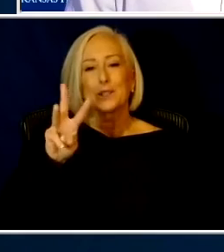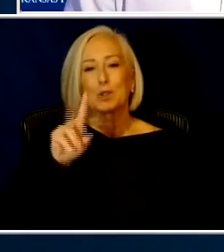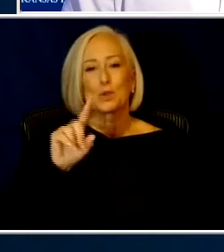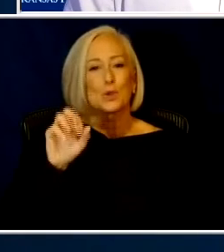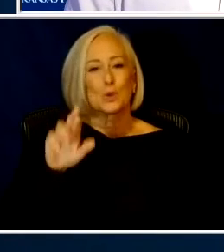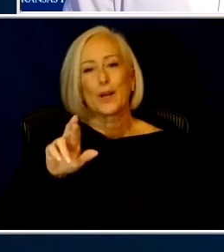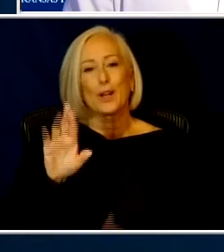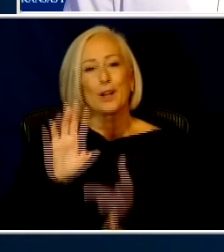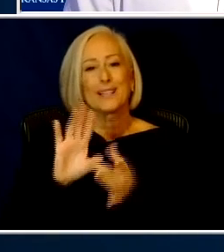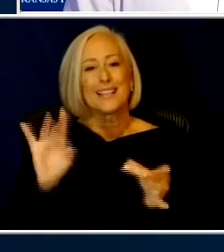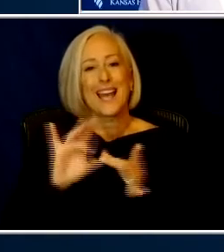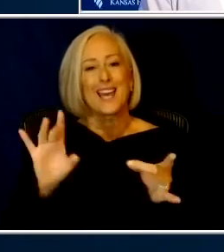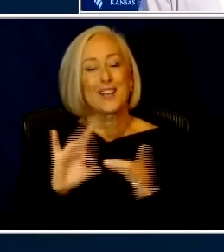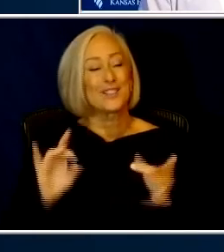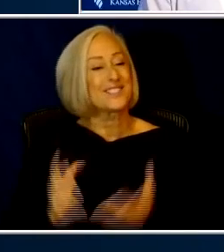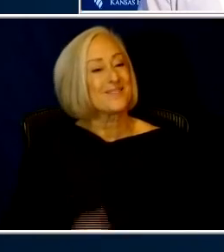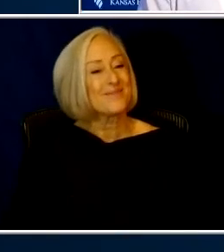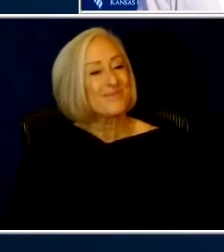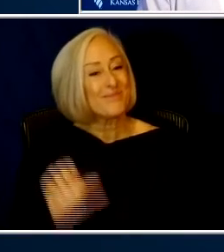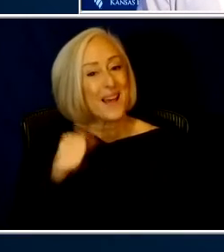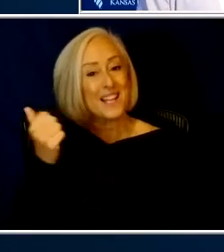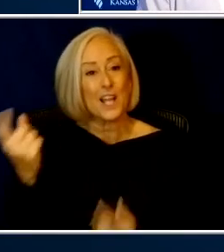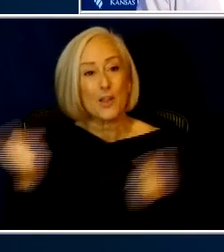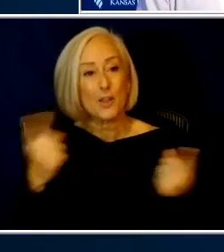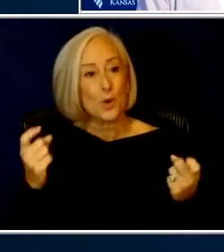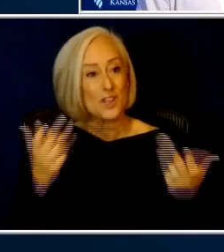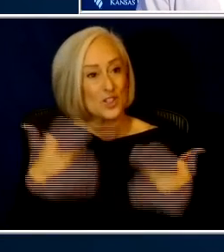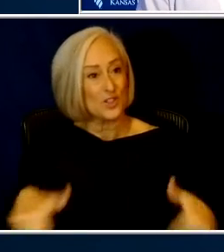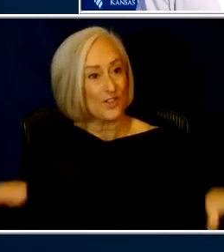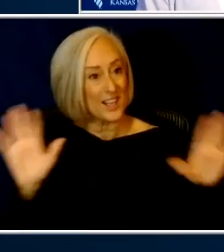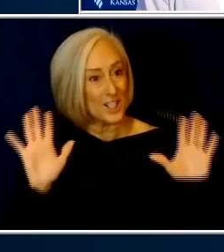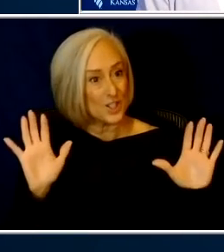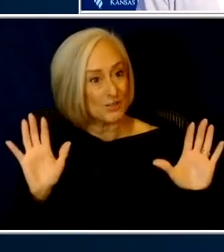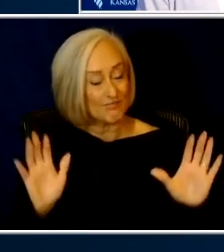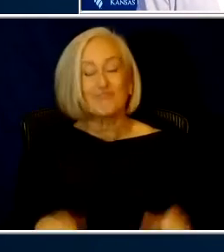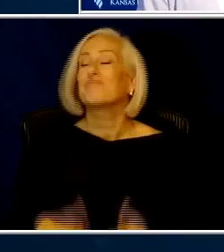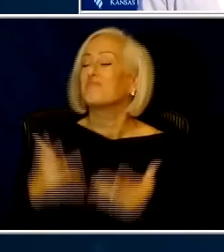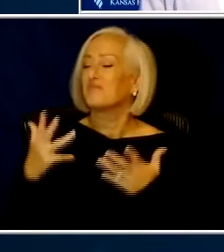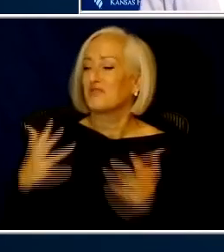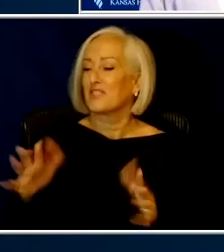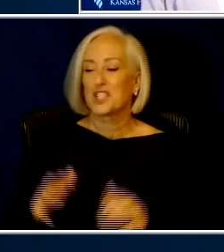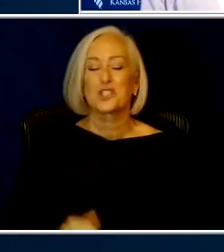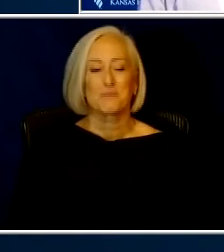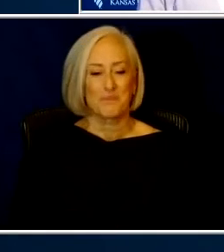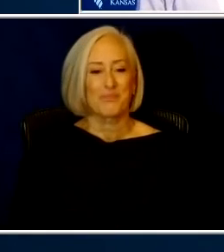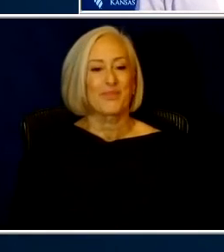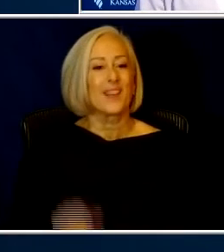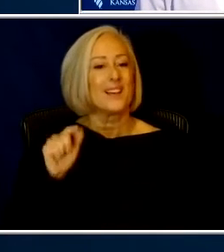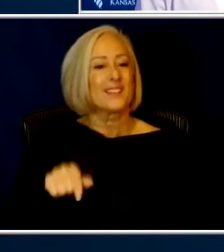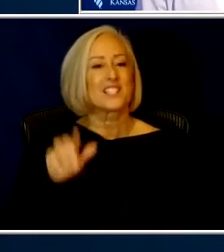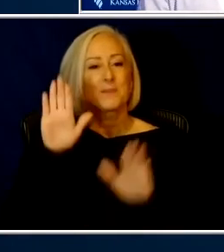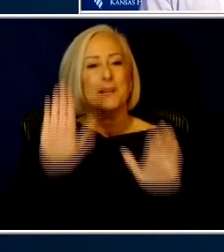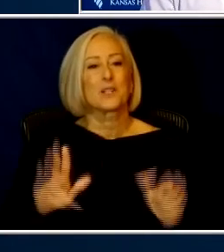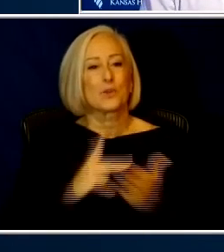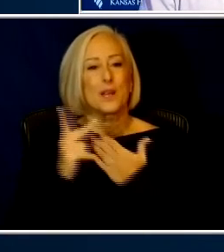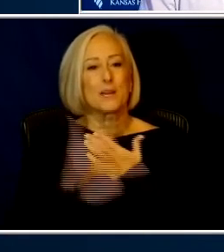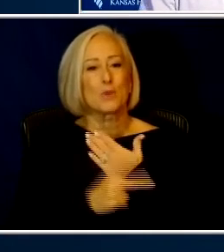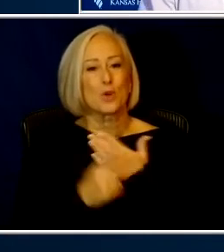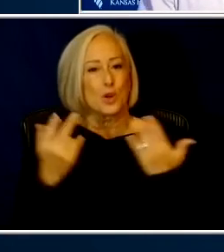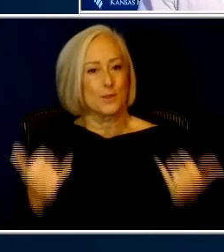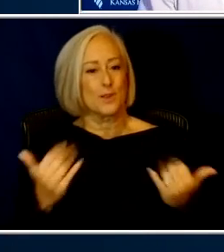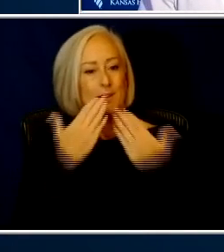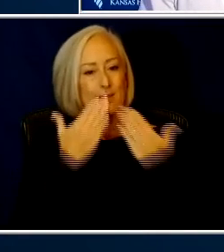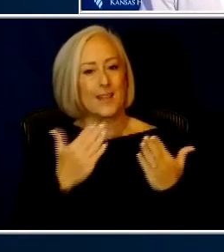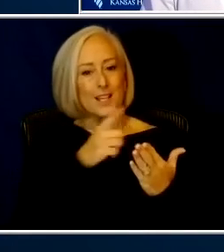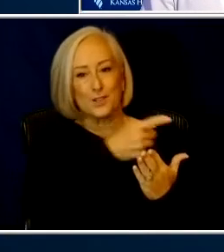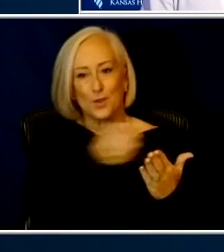today? We're ready to wrap up? I'm going to let you wrap it up. All right. This has been a great program today. I want to say thanks to all the physicians who participated,